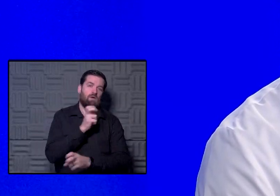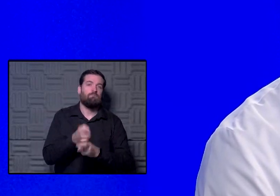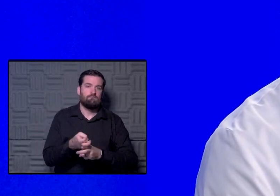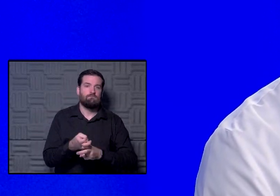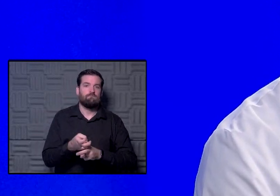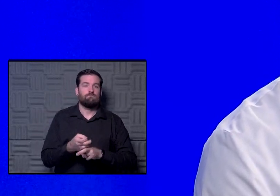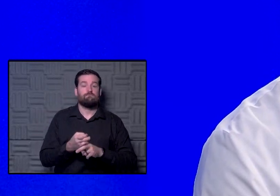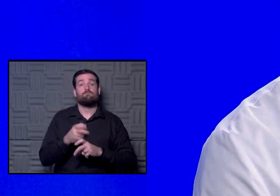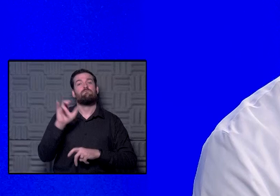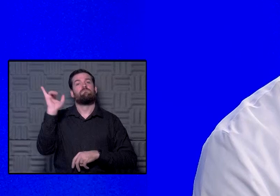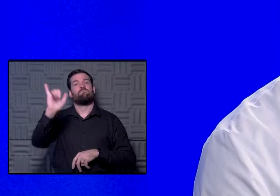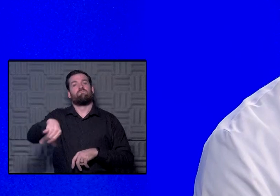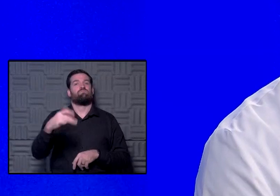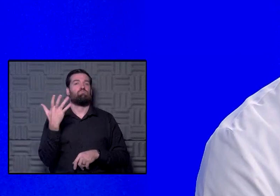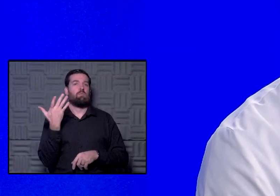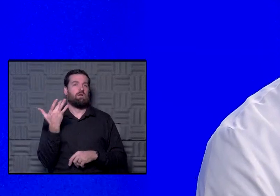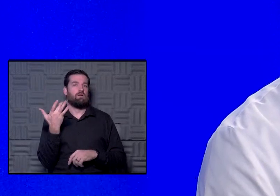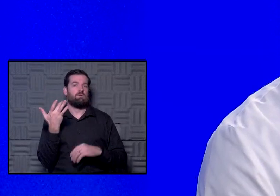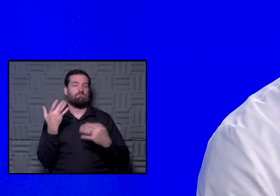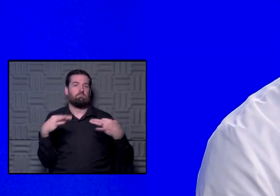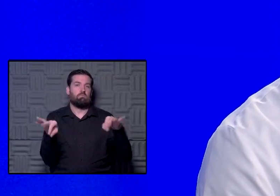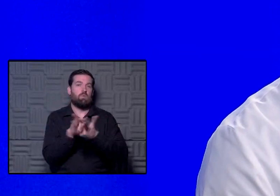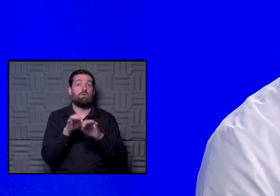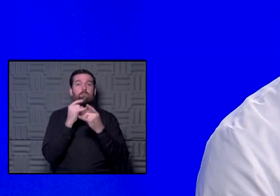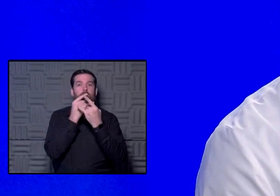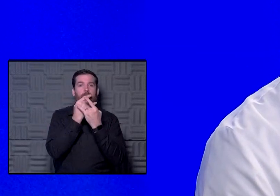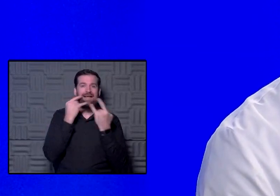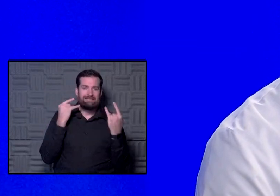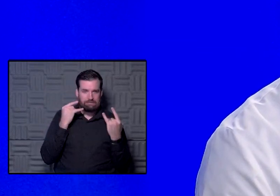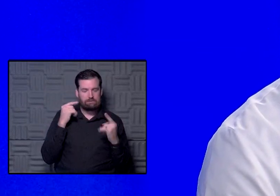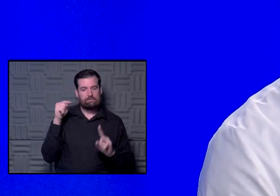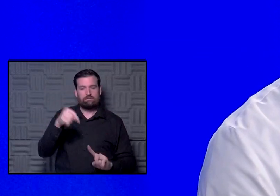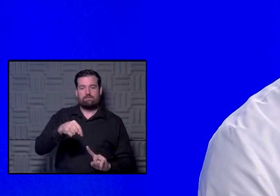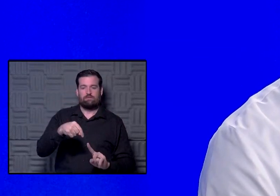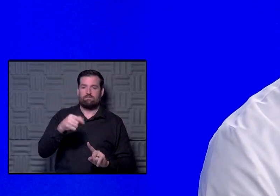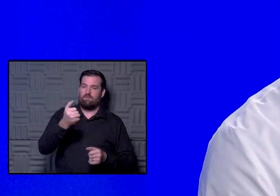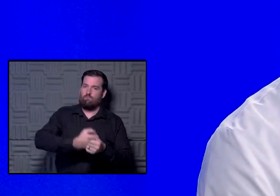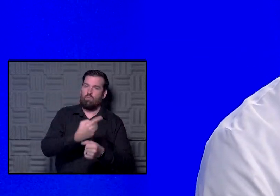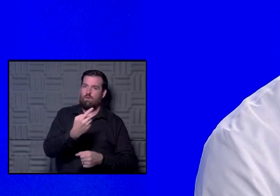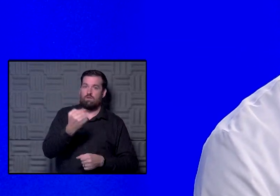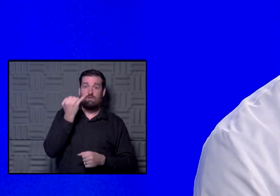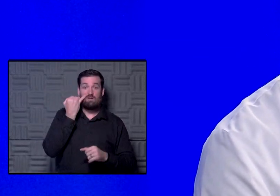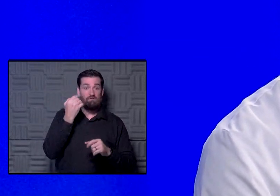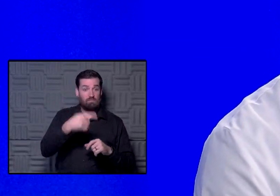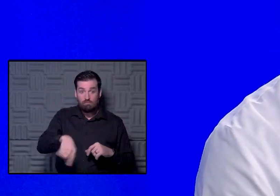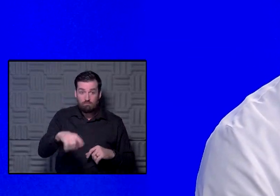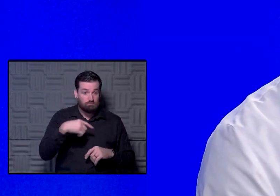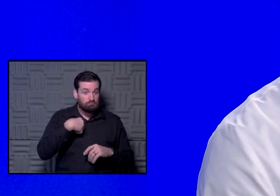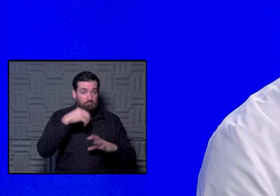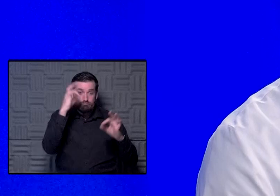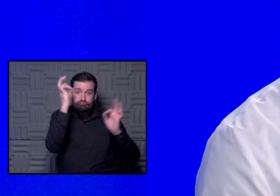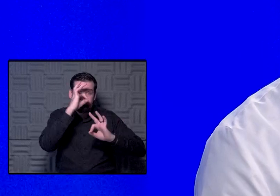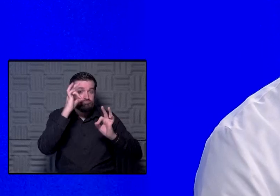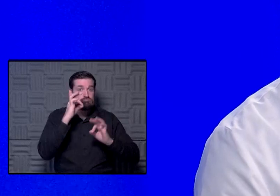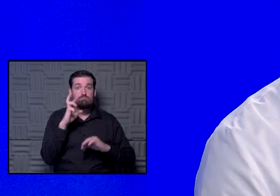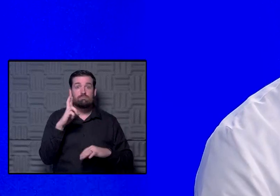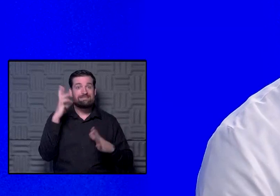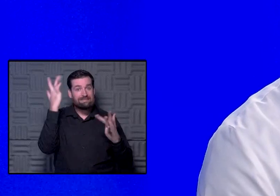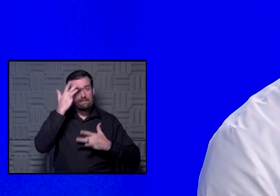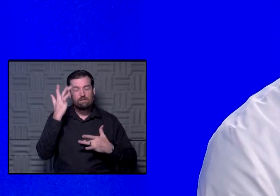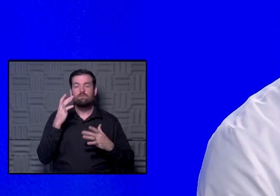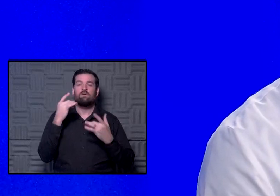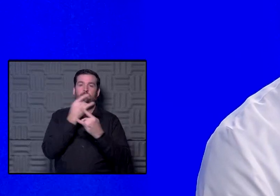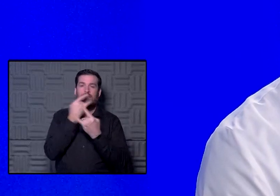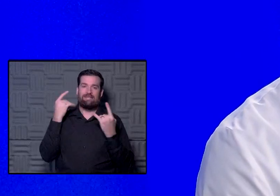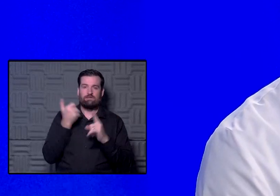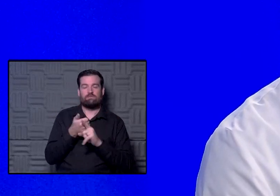that's why it's important for the barrier, the masking, to be done by everybody in case you don't know you're ill. Again, the masks